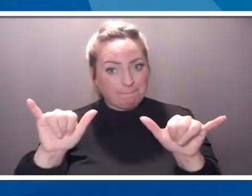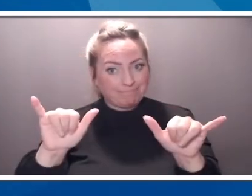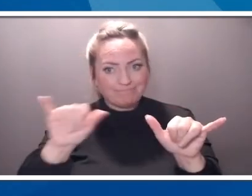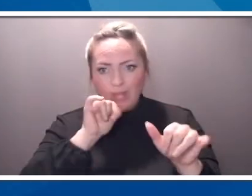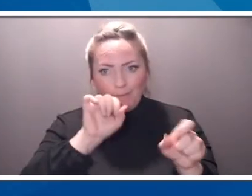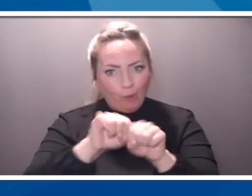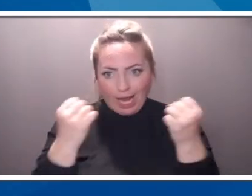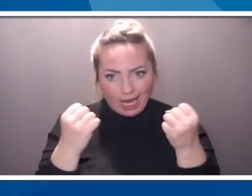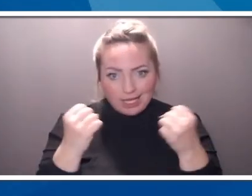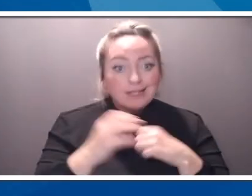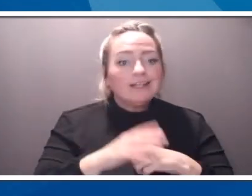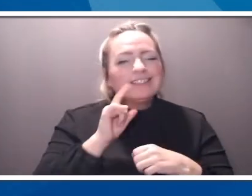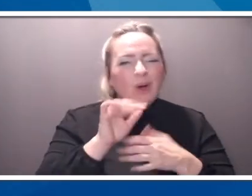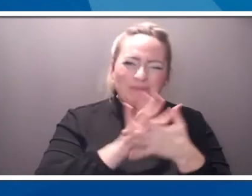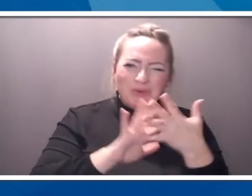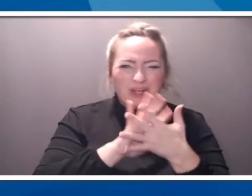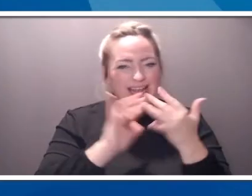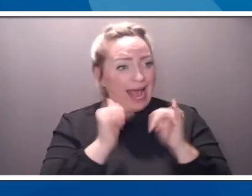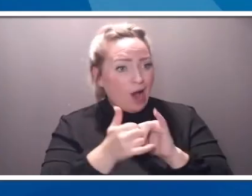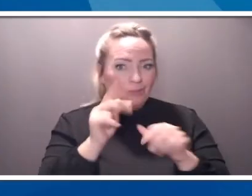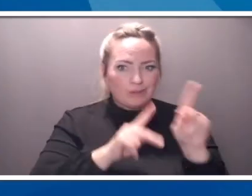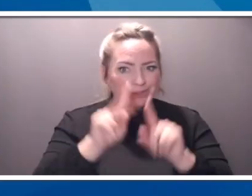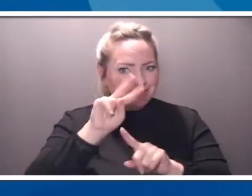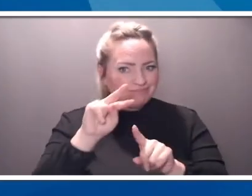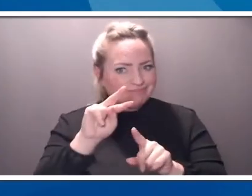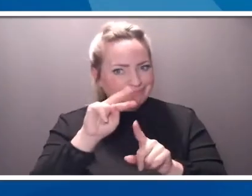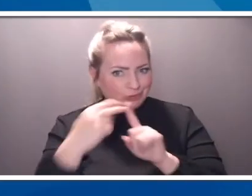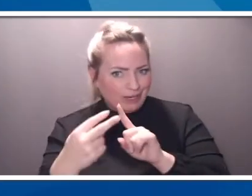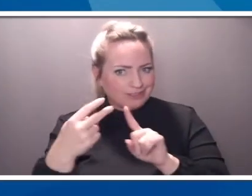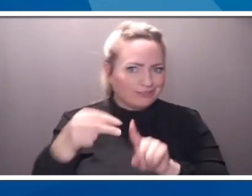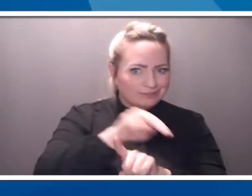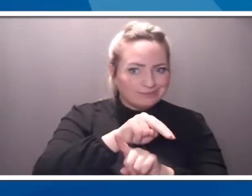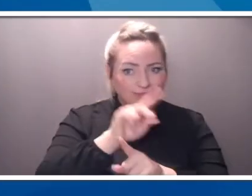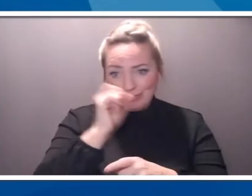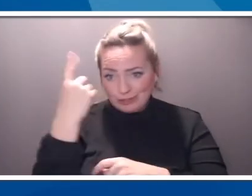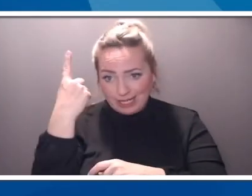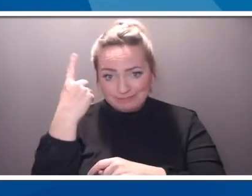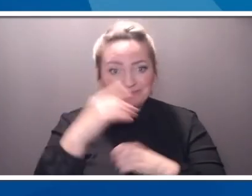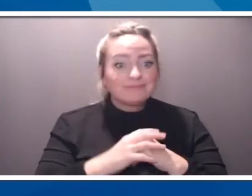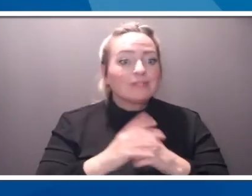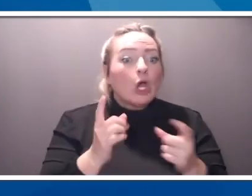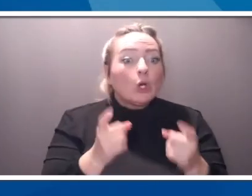your content doesn't break. So there are ambiguities in how people understand these.